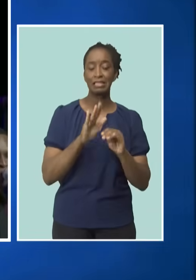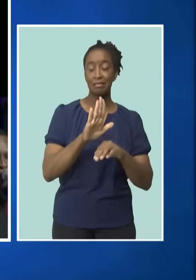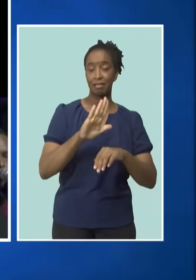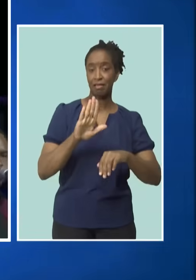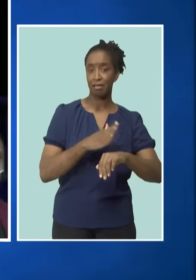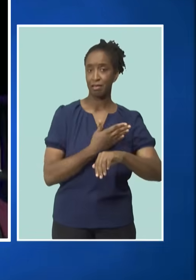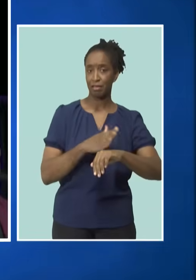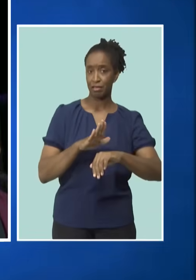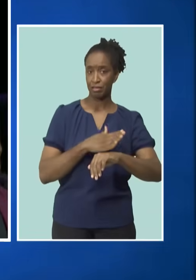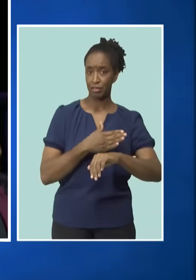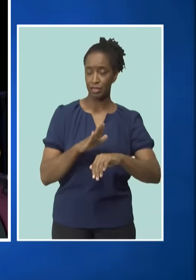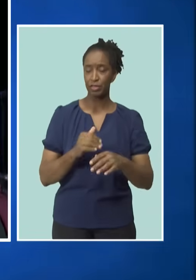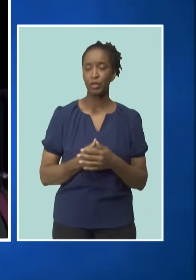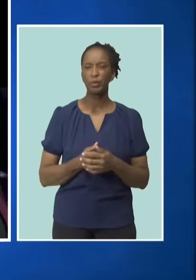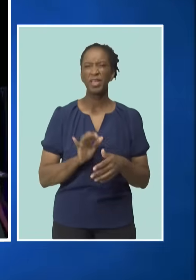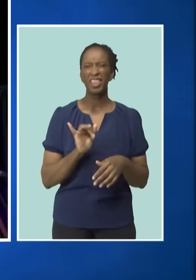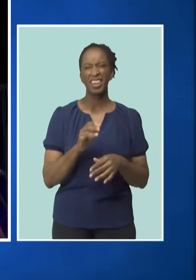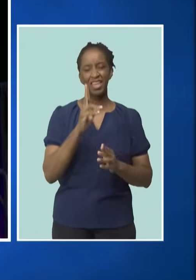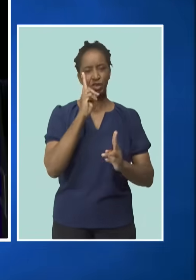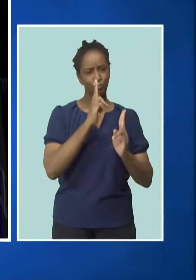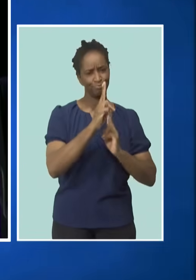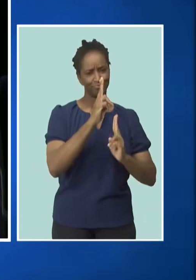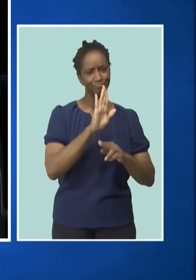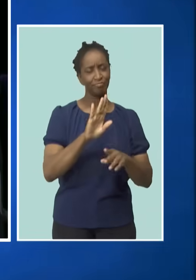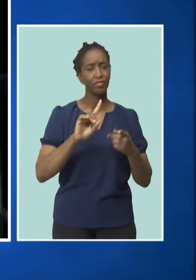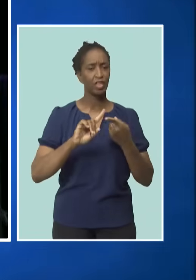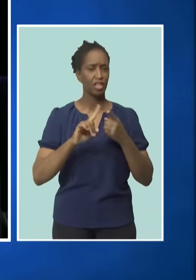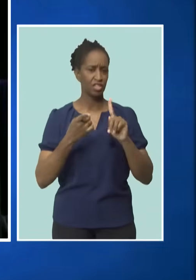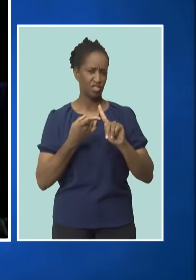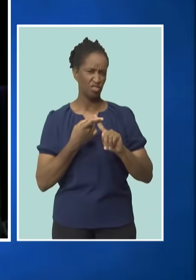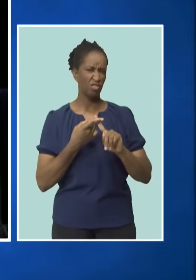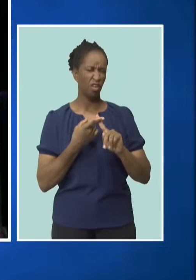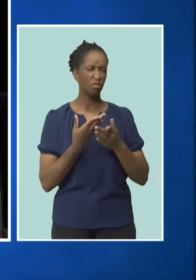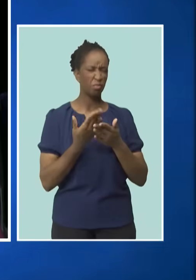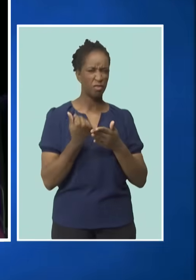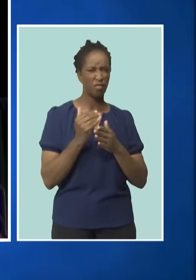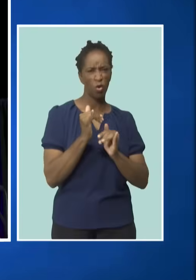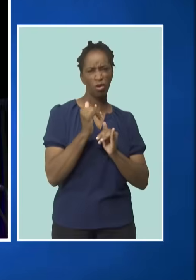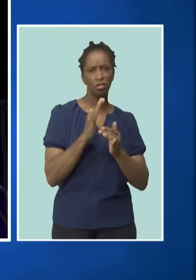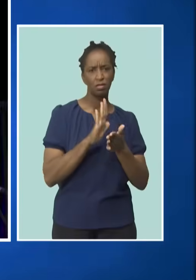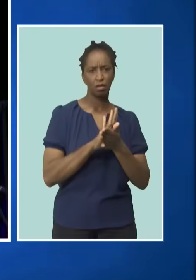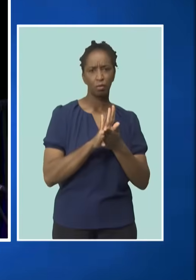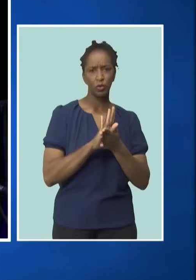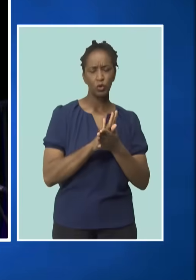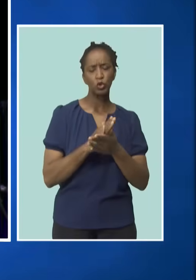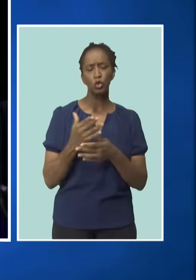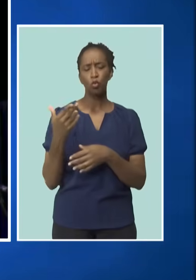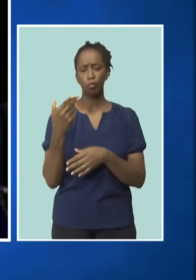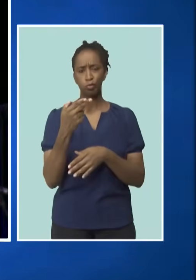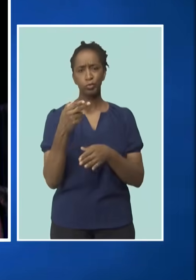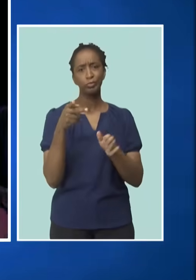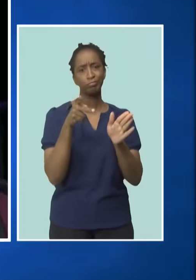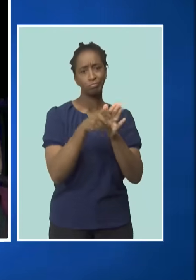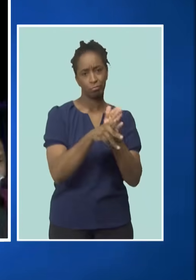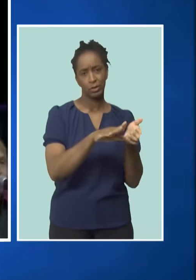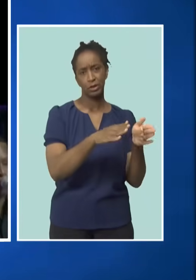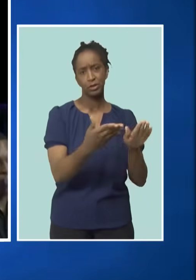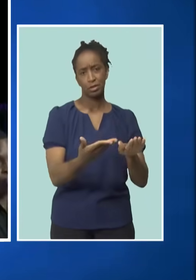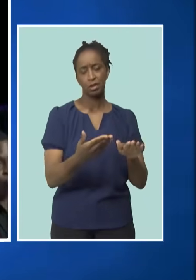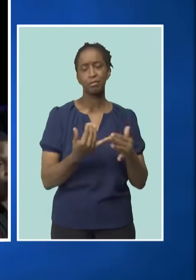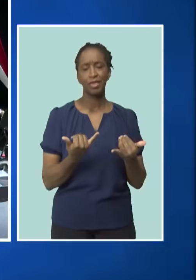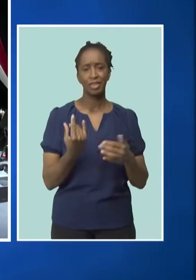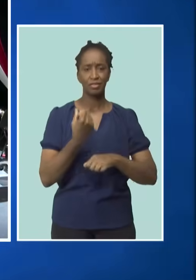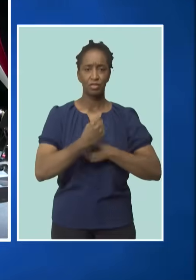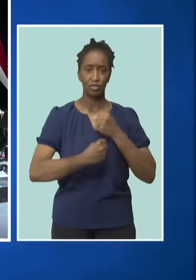Mark Husbands, was a tribute to his friend and former schoolmate who died as a result of gun violence earlier this